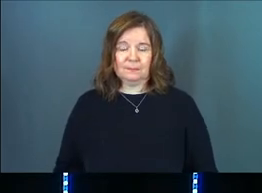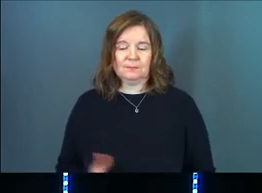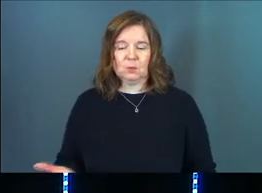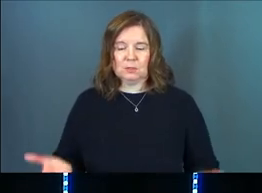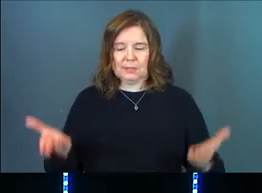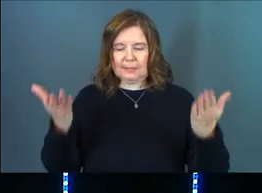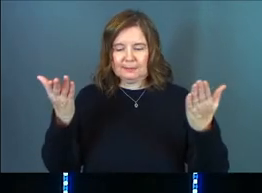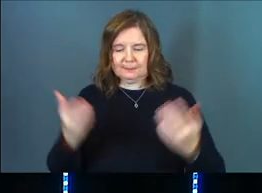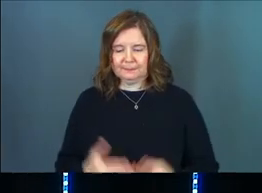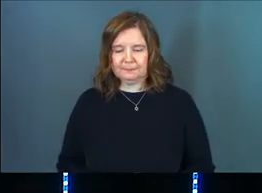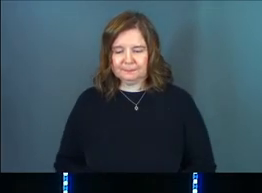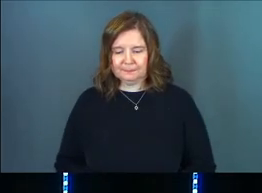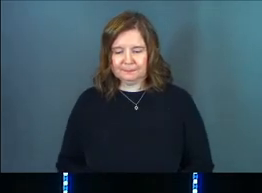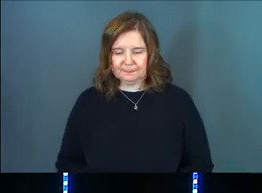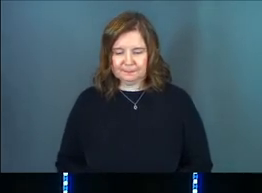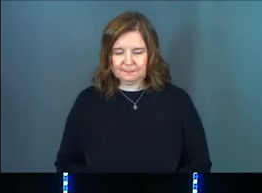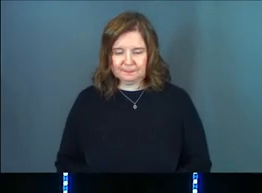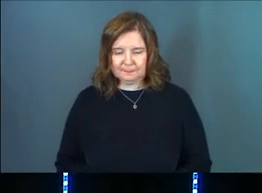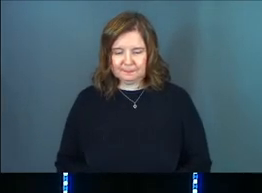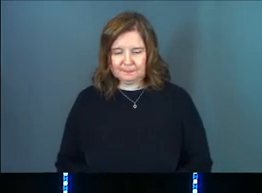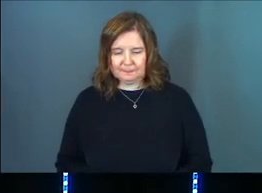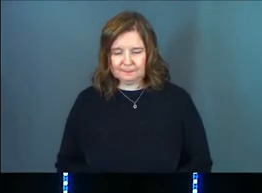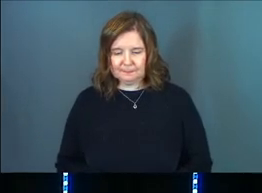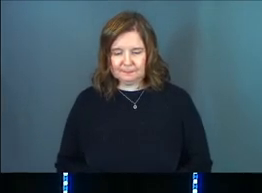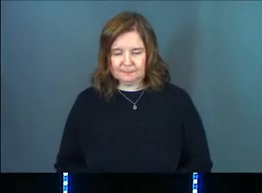Would you guys stand, please?